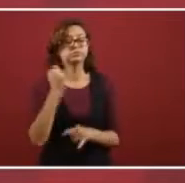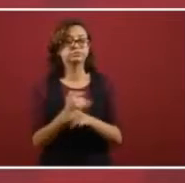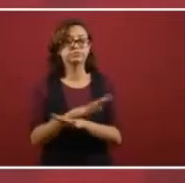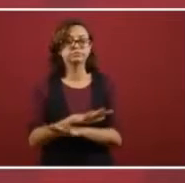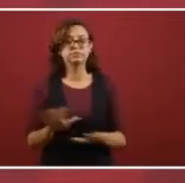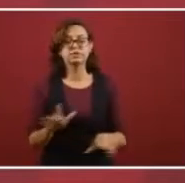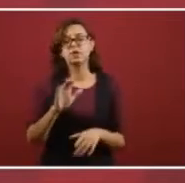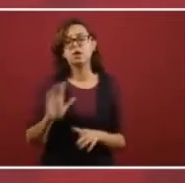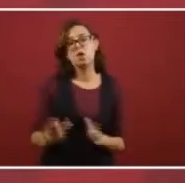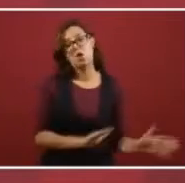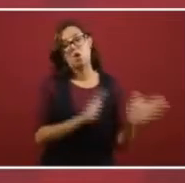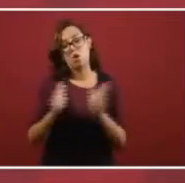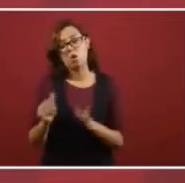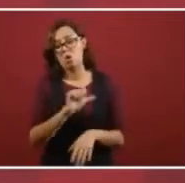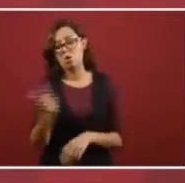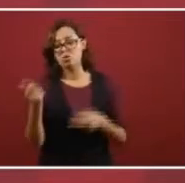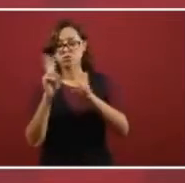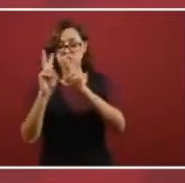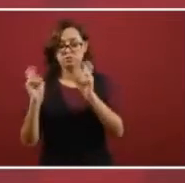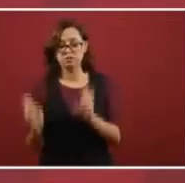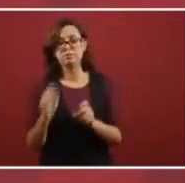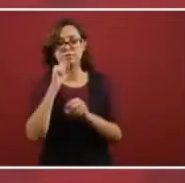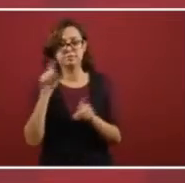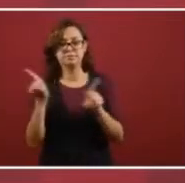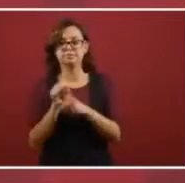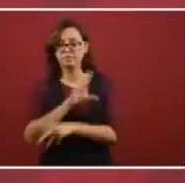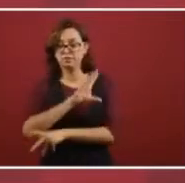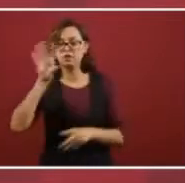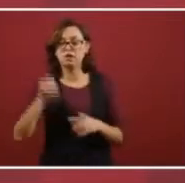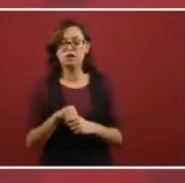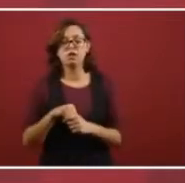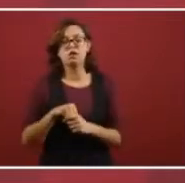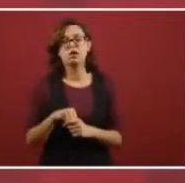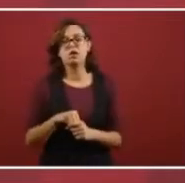and economically, there's another chapter.